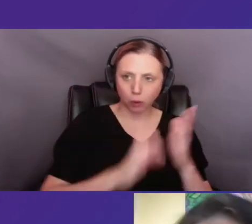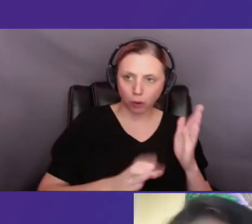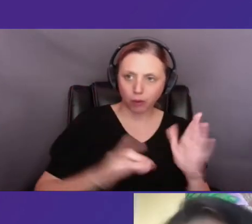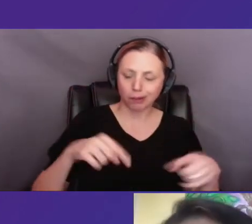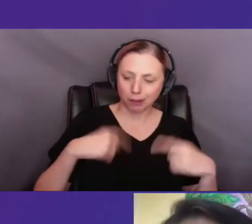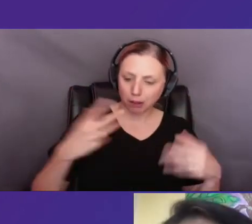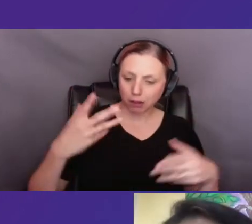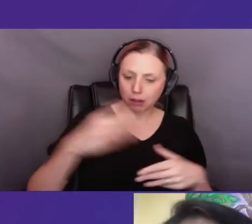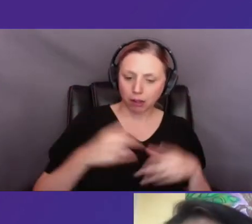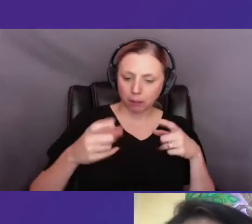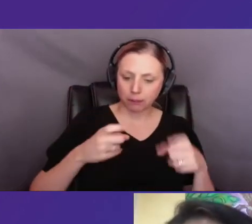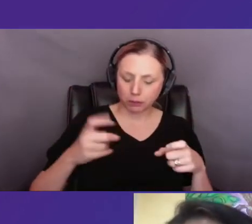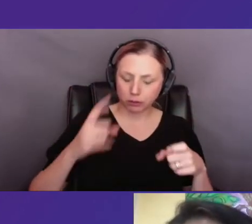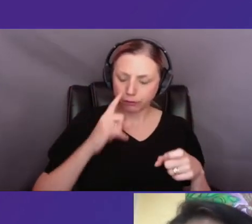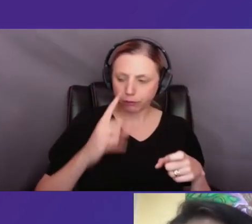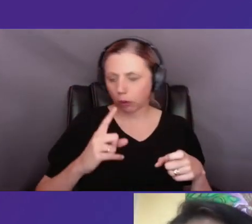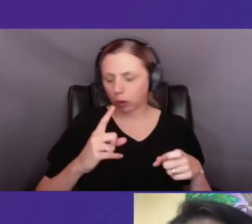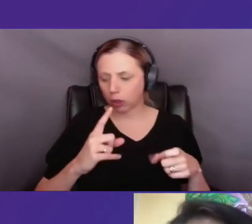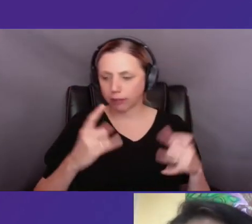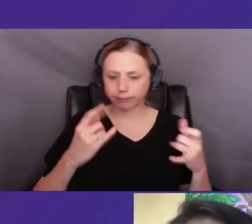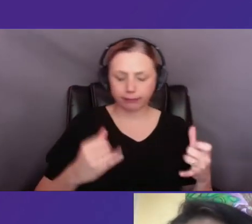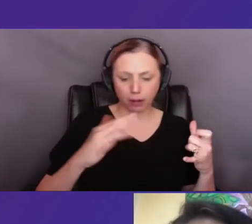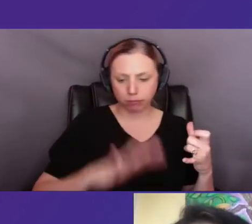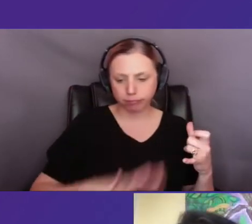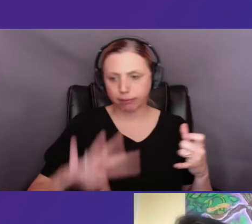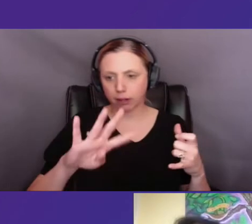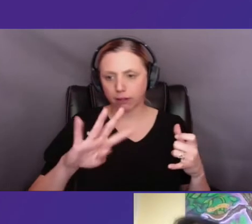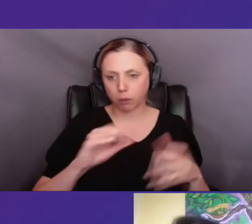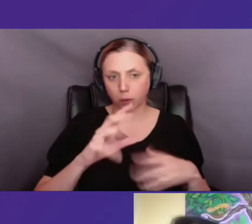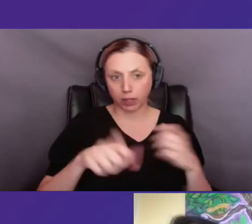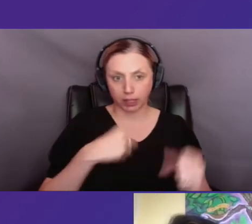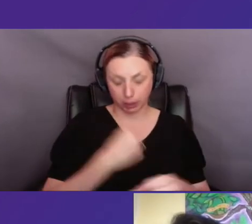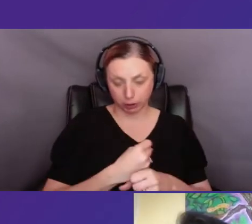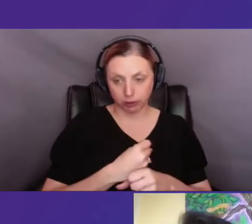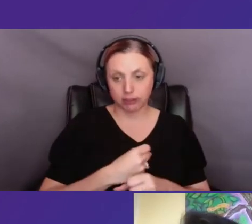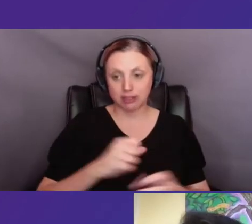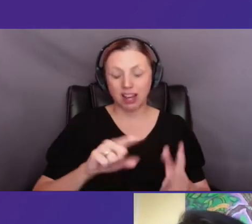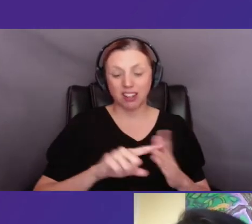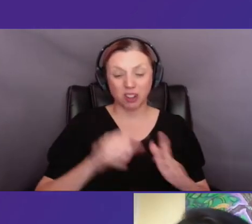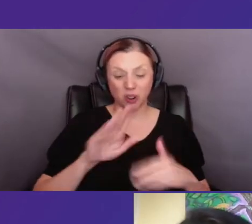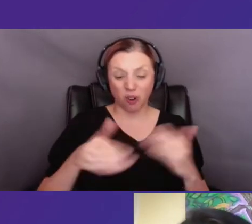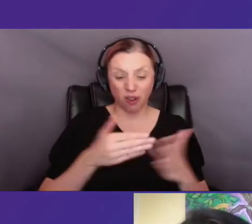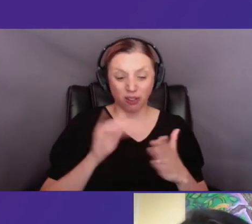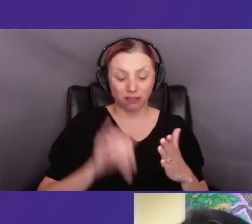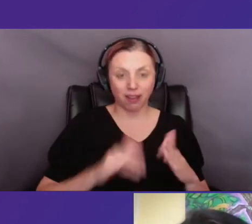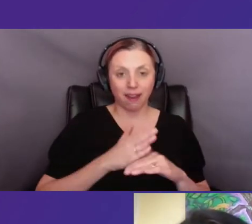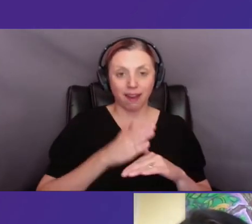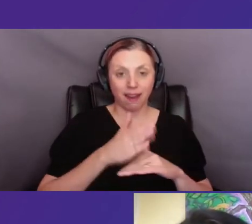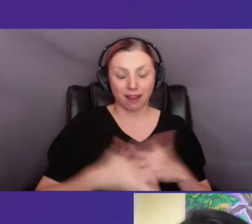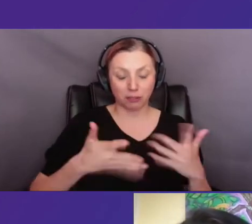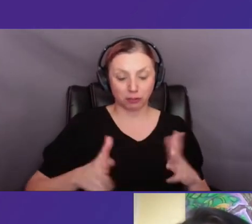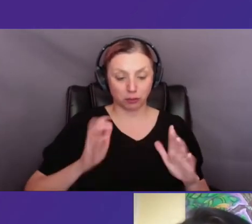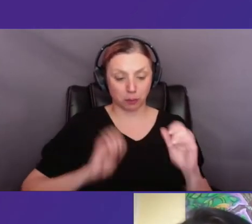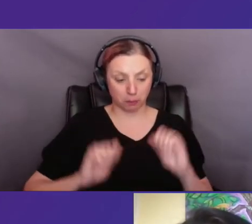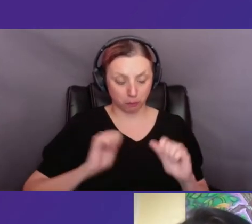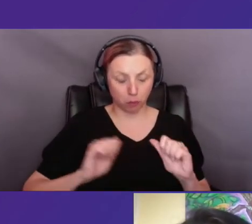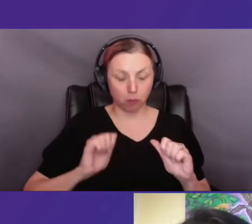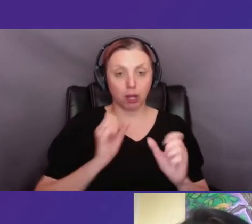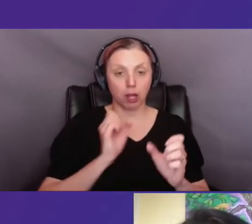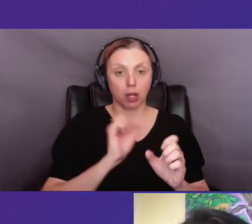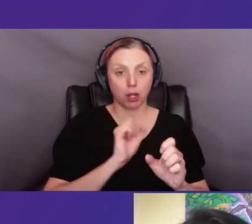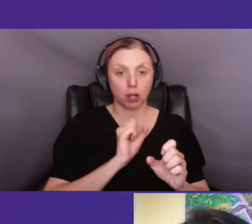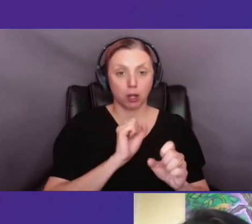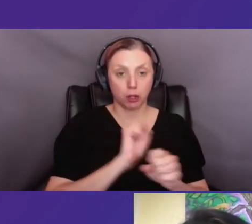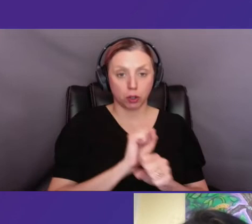an administrator for now 40 years. I started all of that after my performing career with the